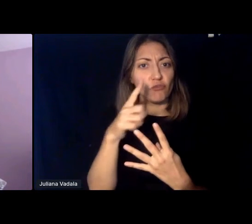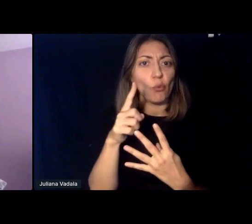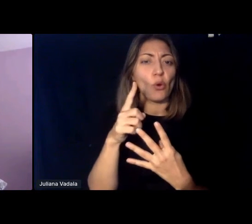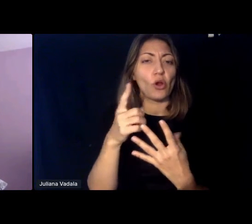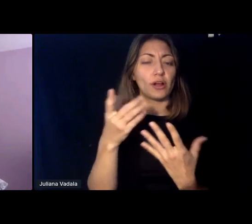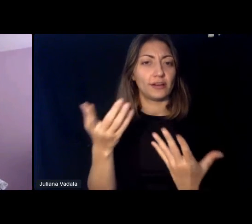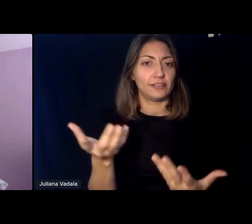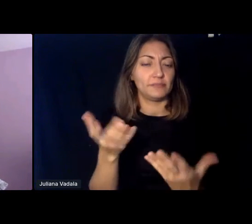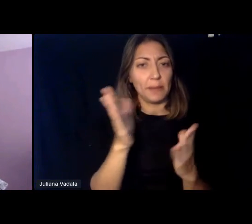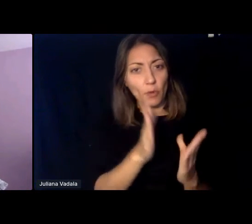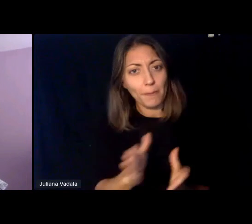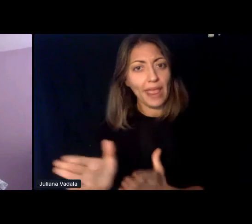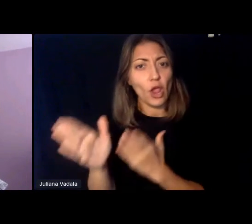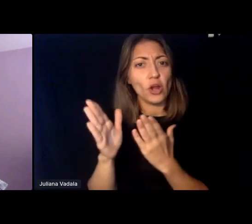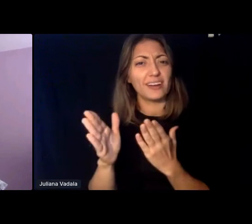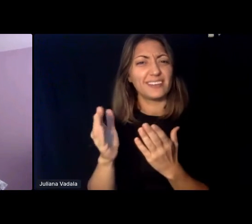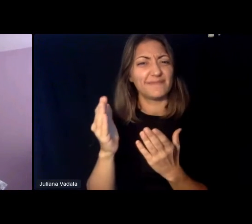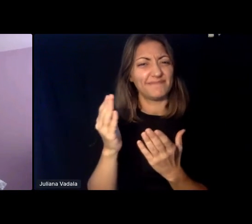you know, it's